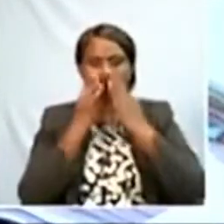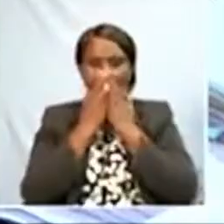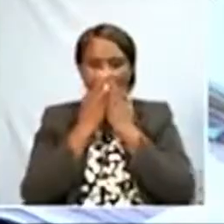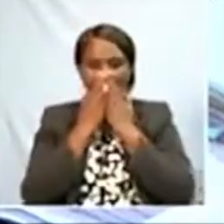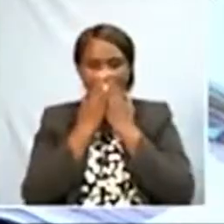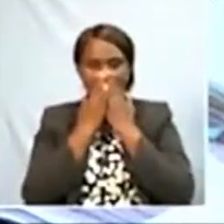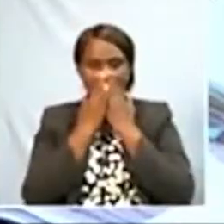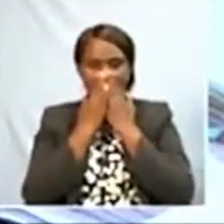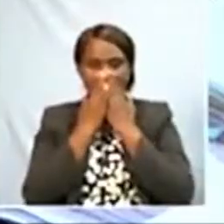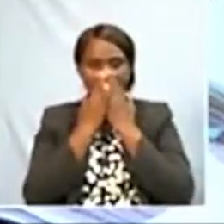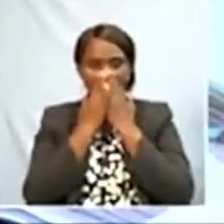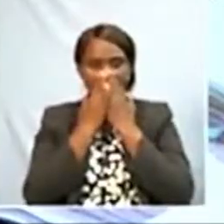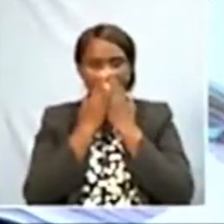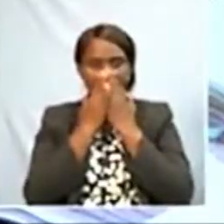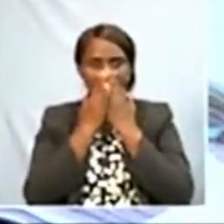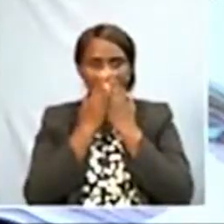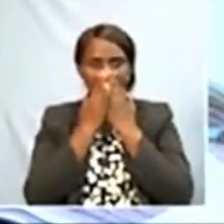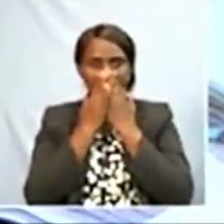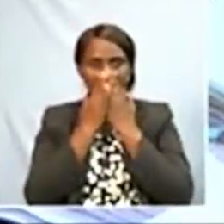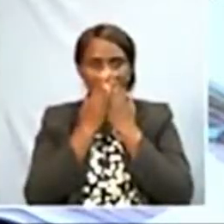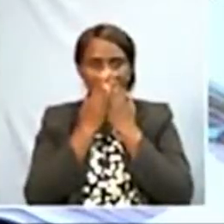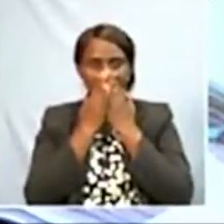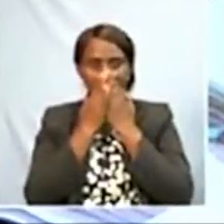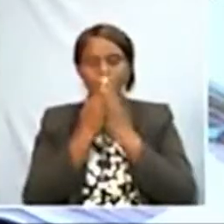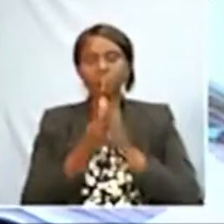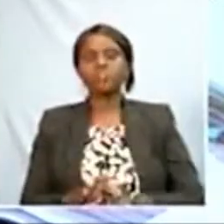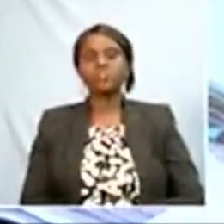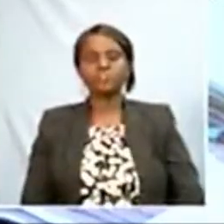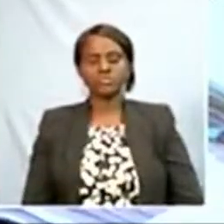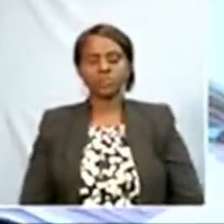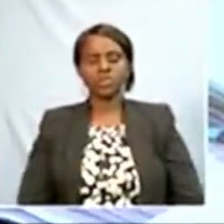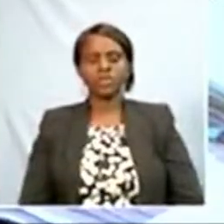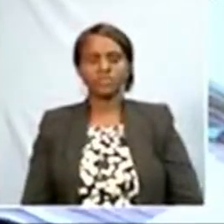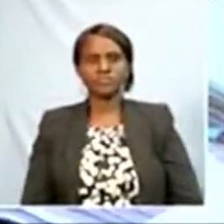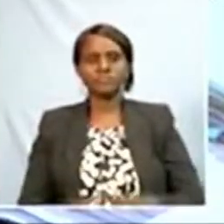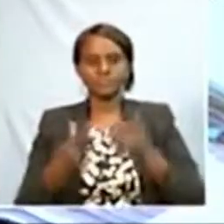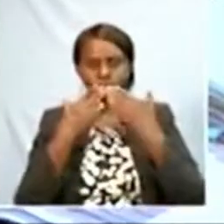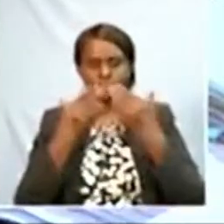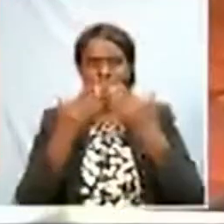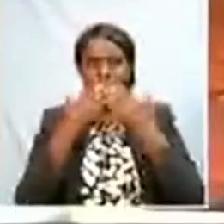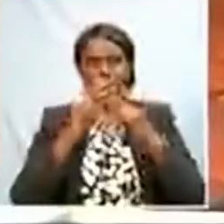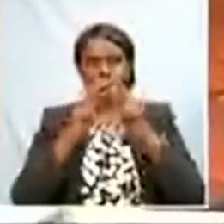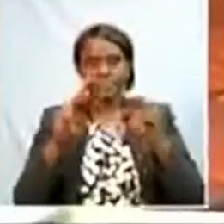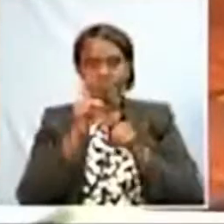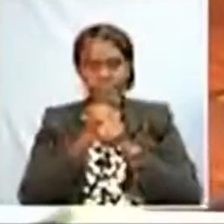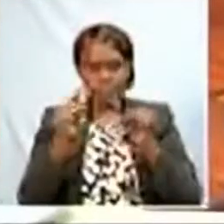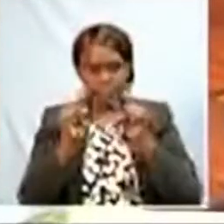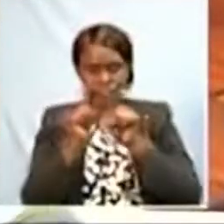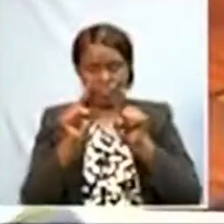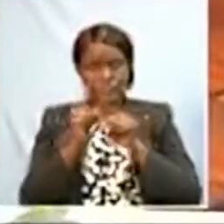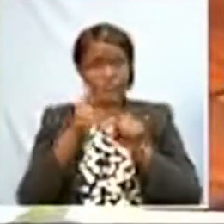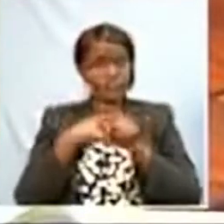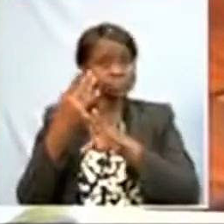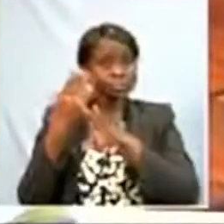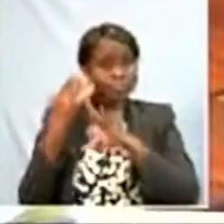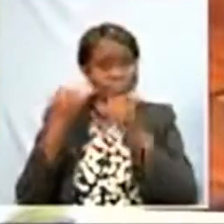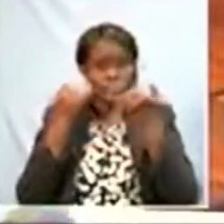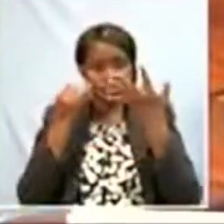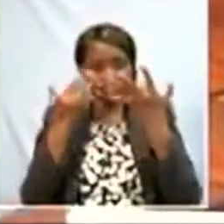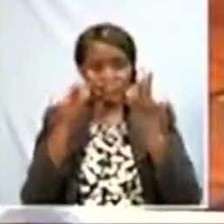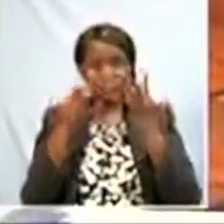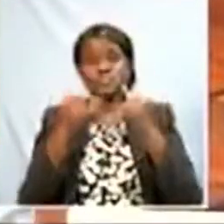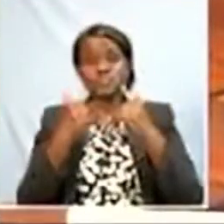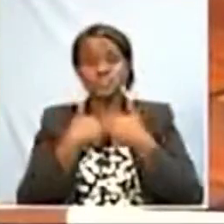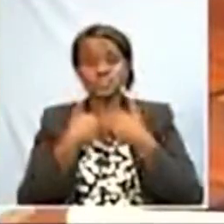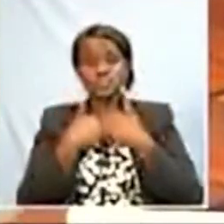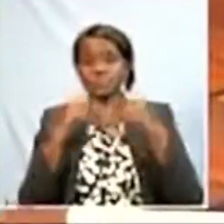on these questionable transactions? Thank you, Chair. Just like I earlier alluded to, we